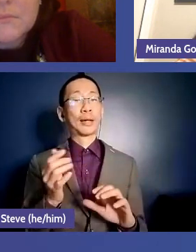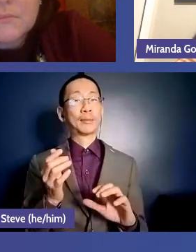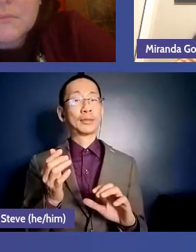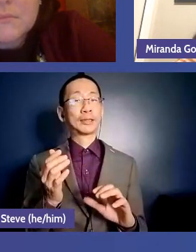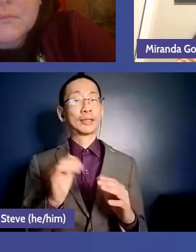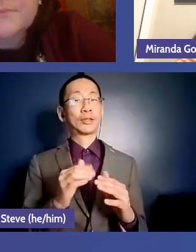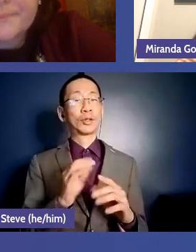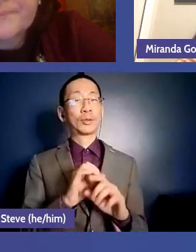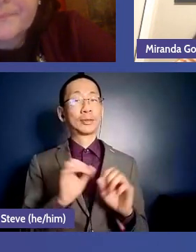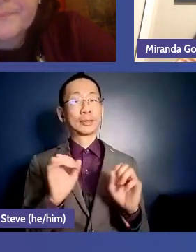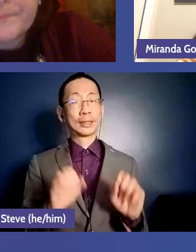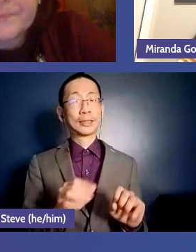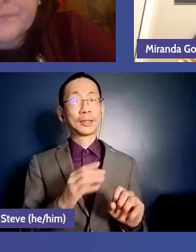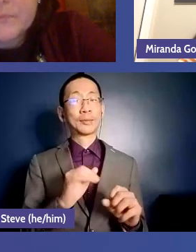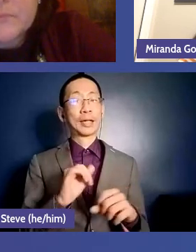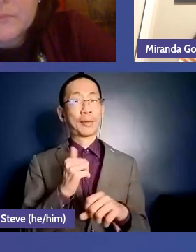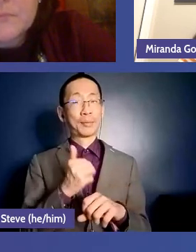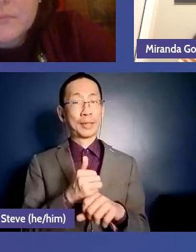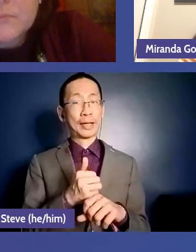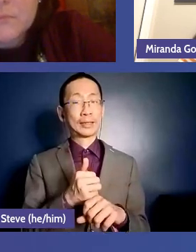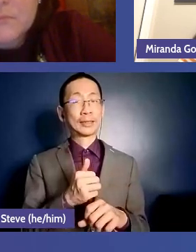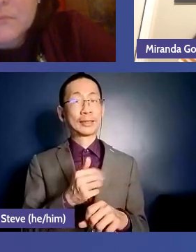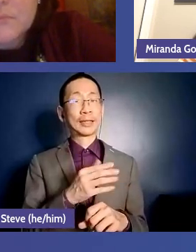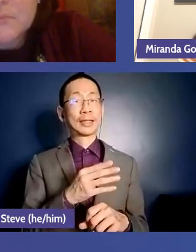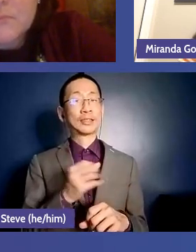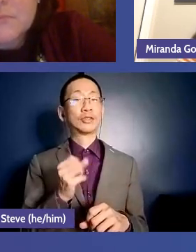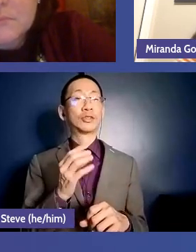those systems in place.